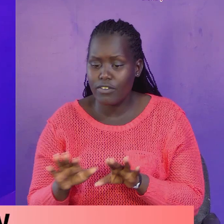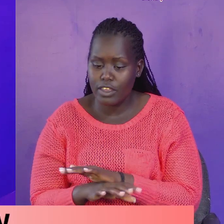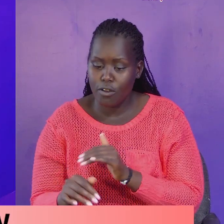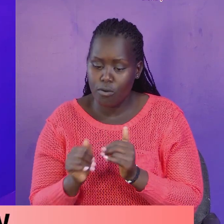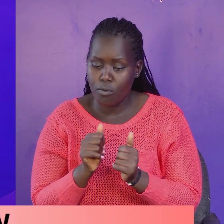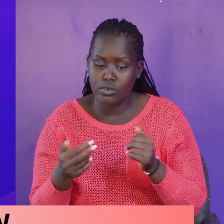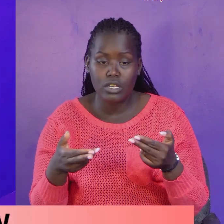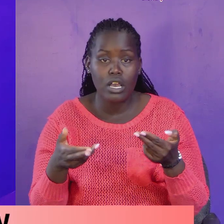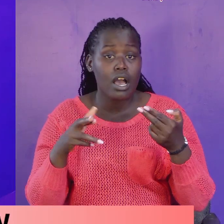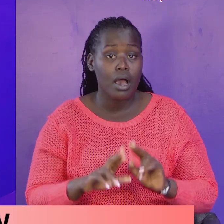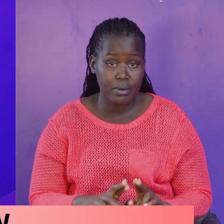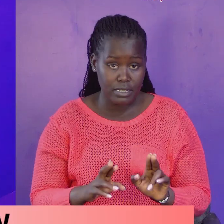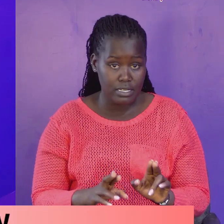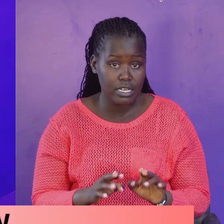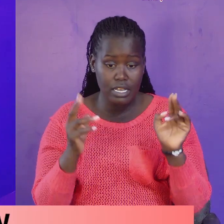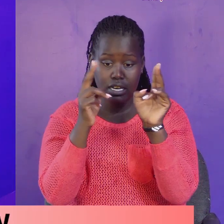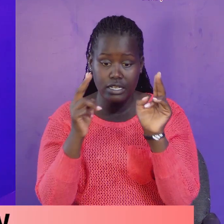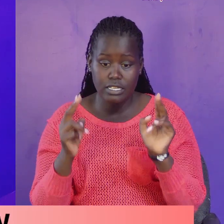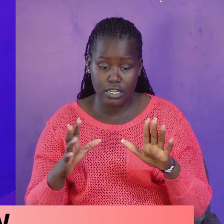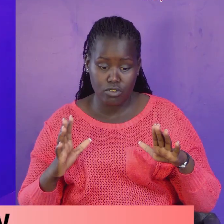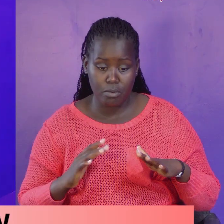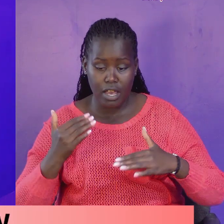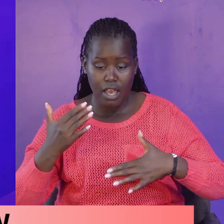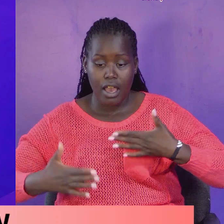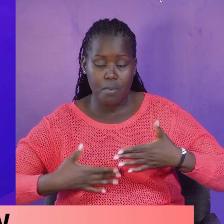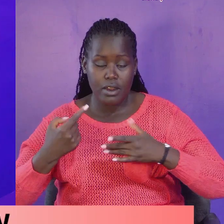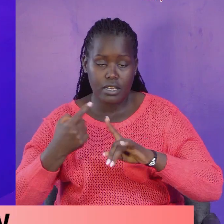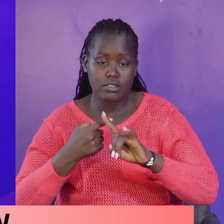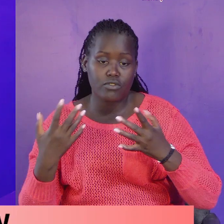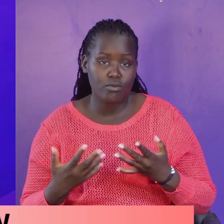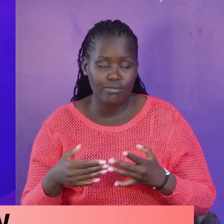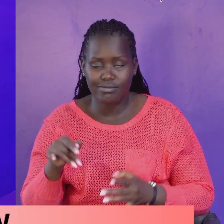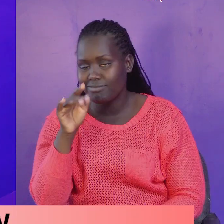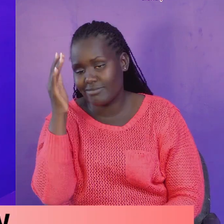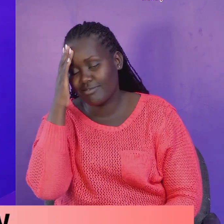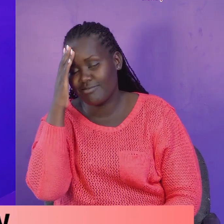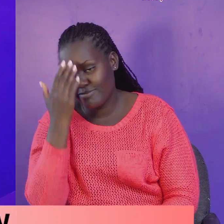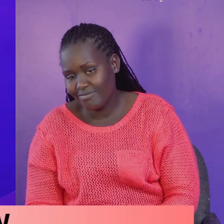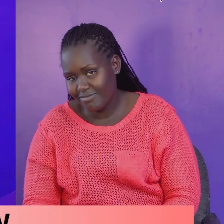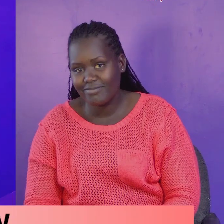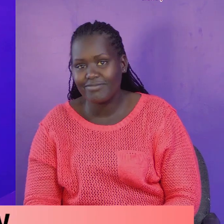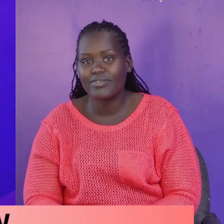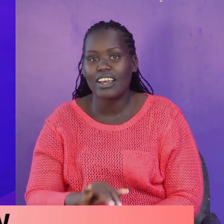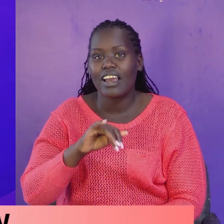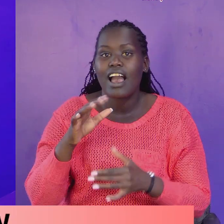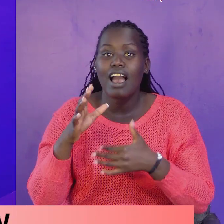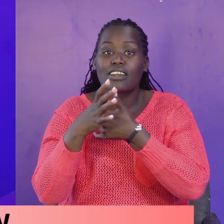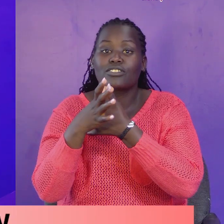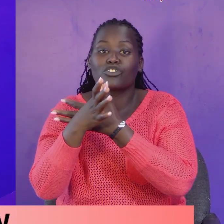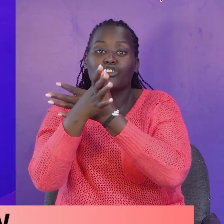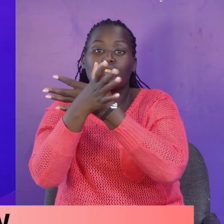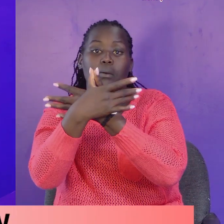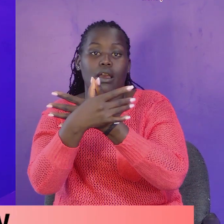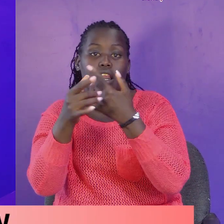the international break, my happiness comes from, I know. Germany and